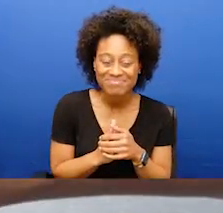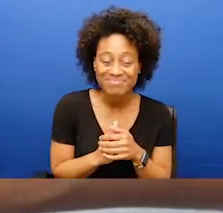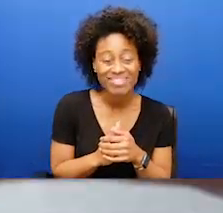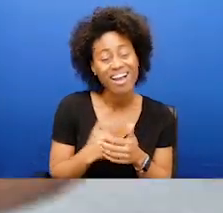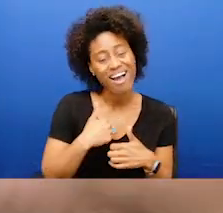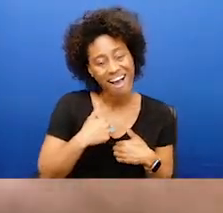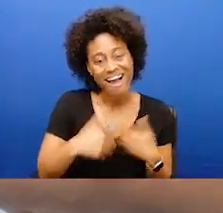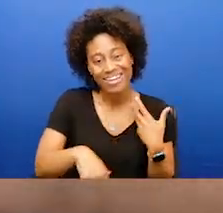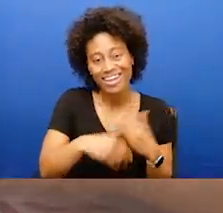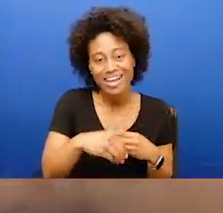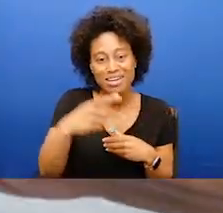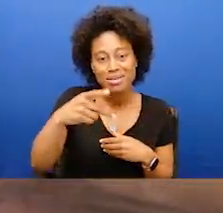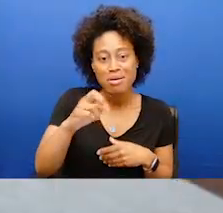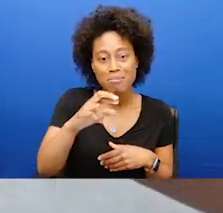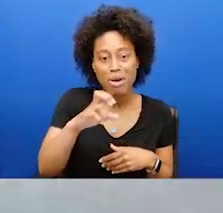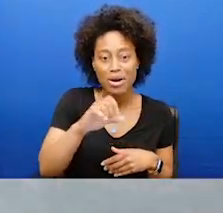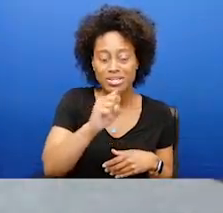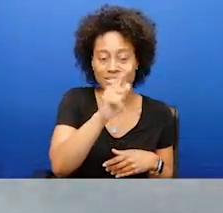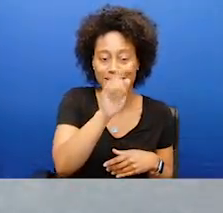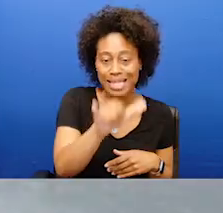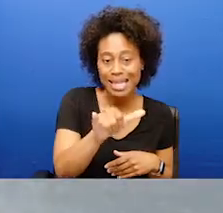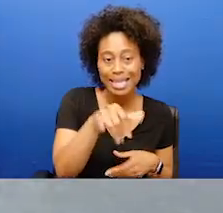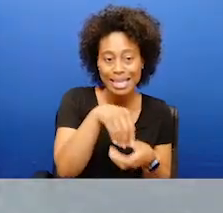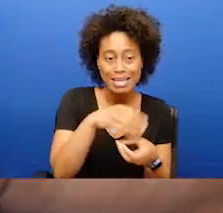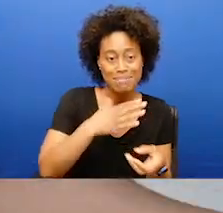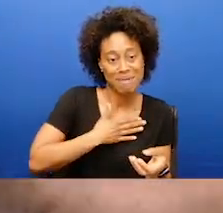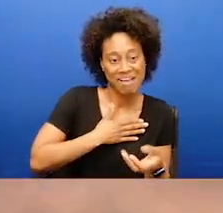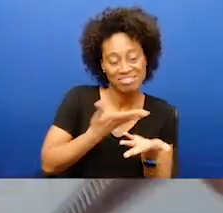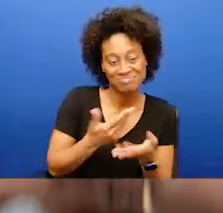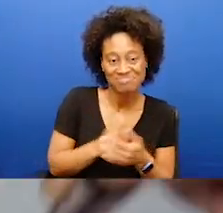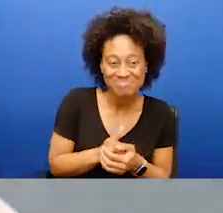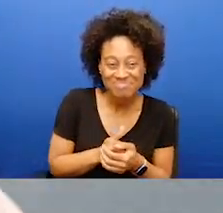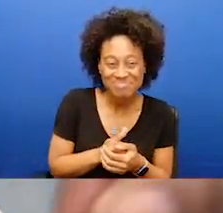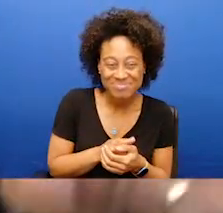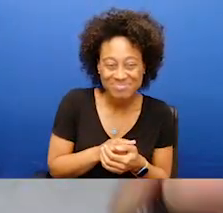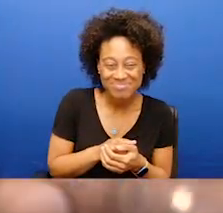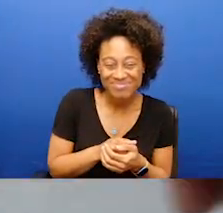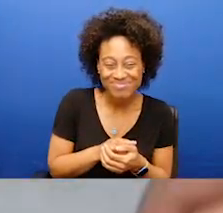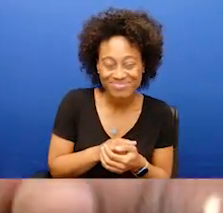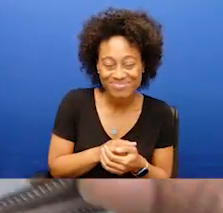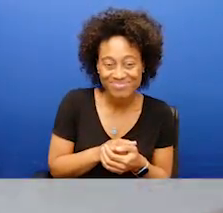I also added in some diced parsley.